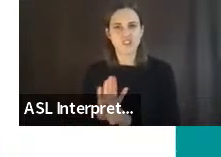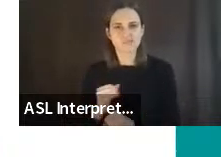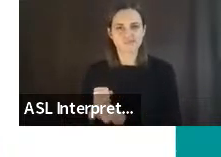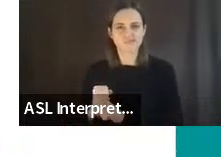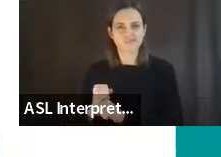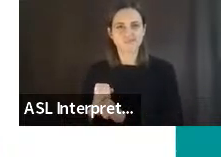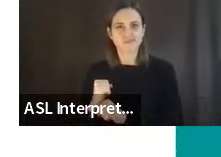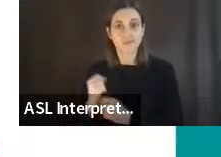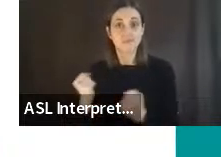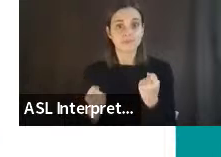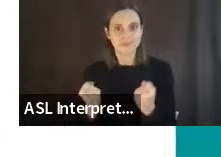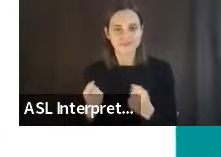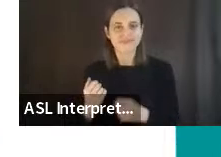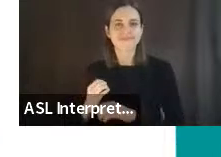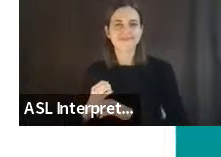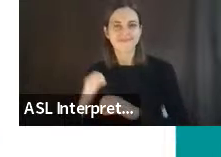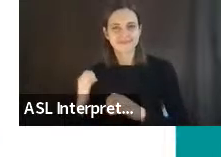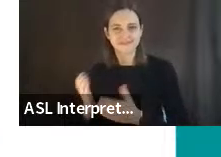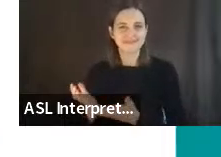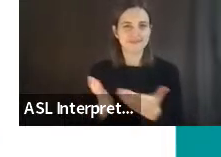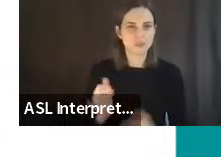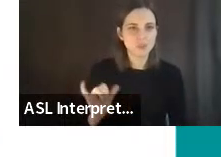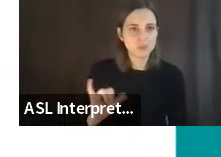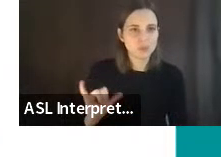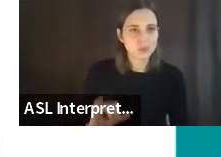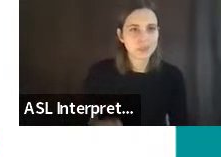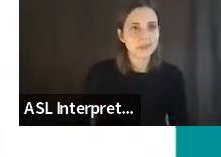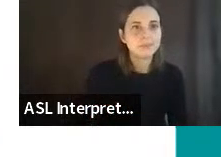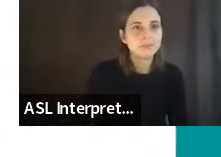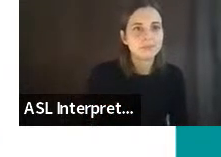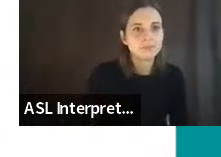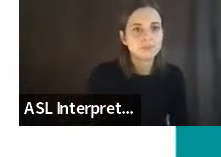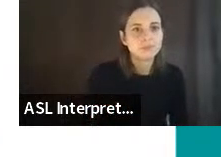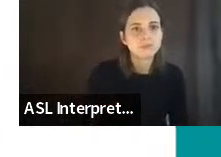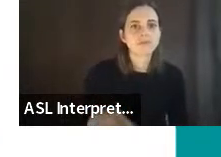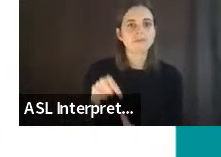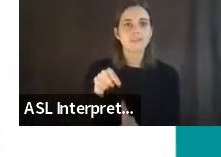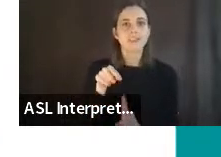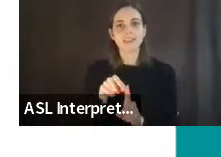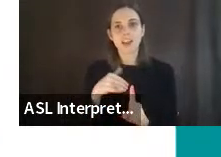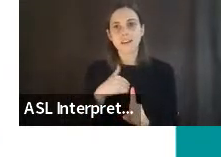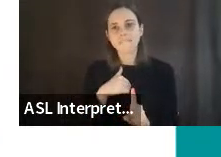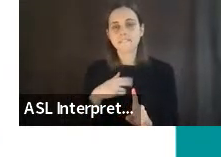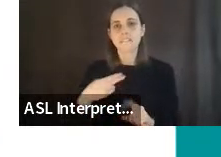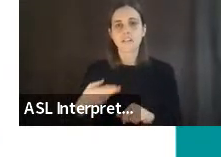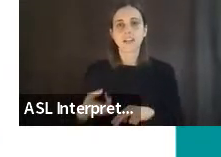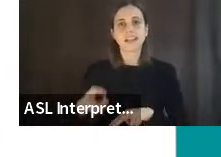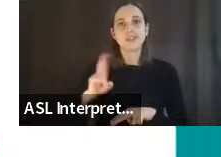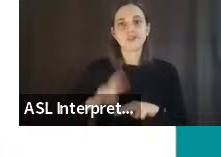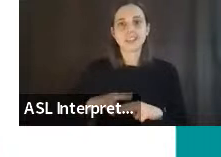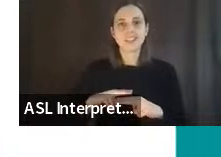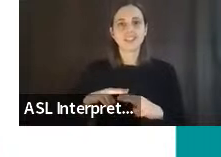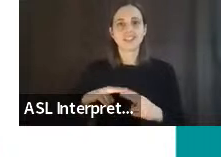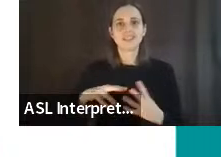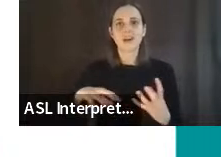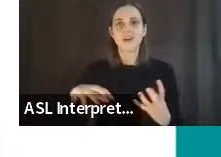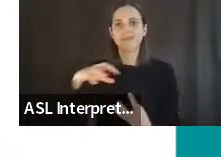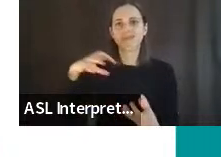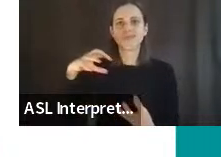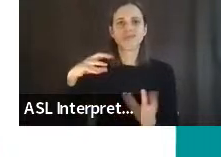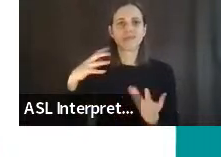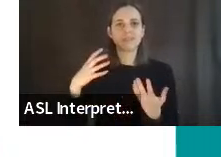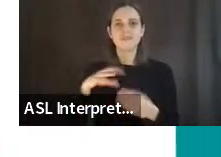merging weaving distances, resulting in idling vehicles and increased emissions. We've got diversion to parallel roads that we're trying to deal with. So you've